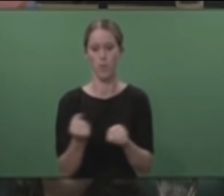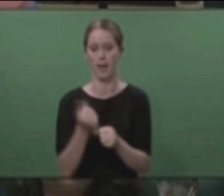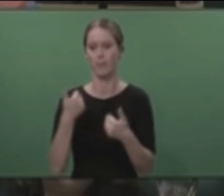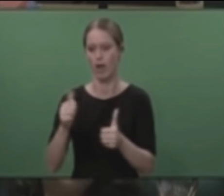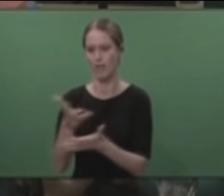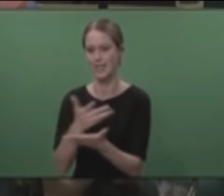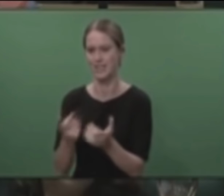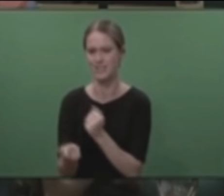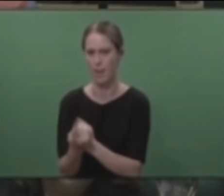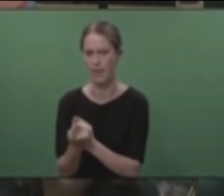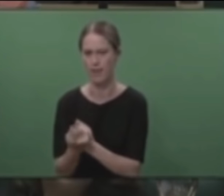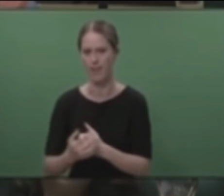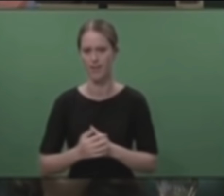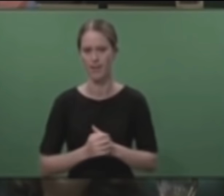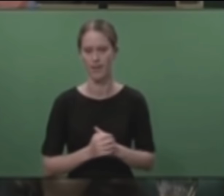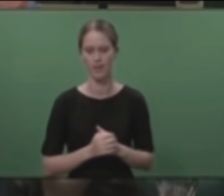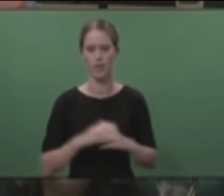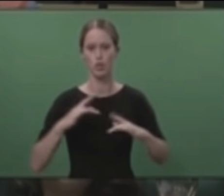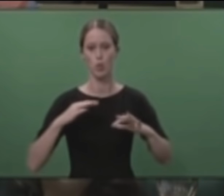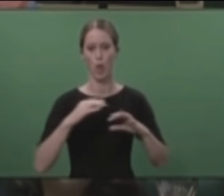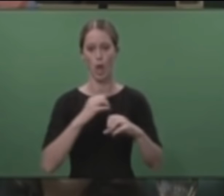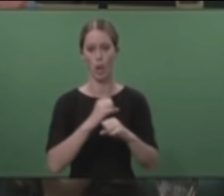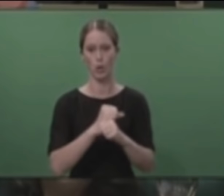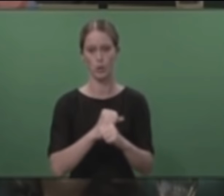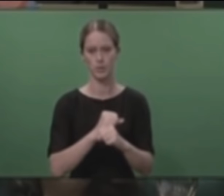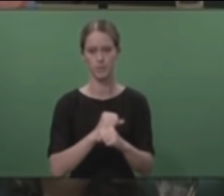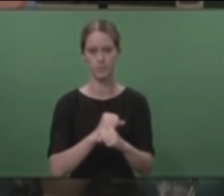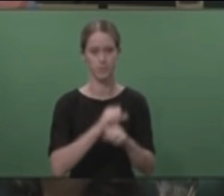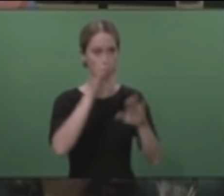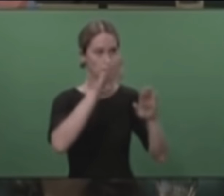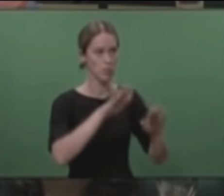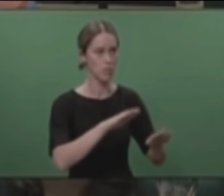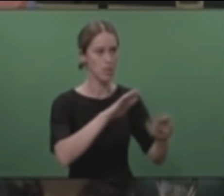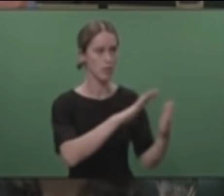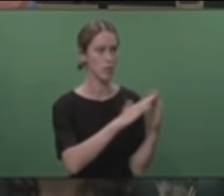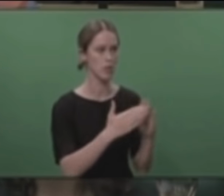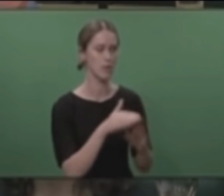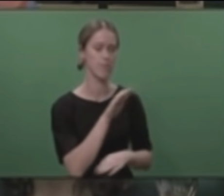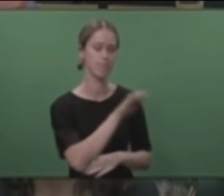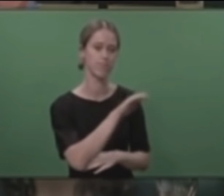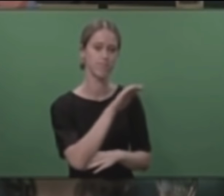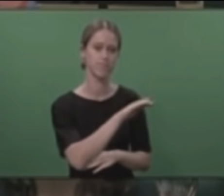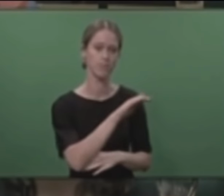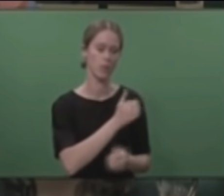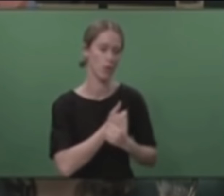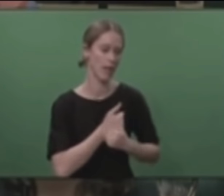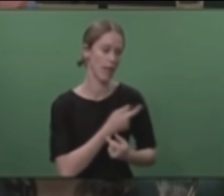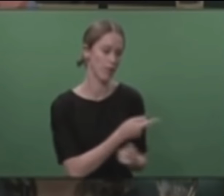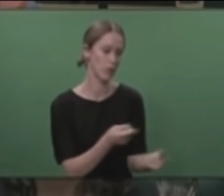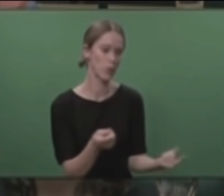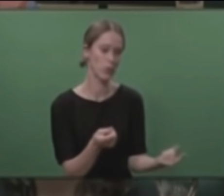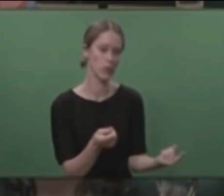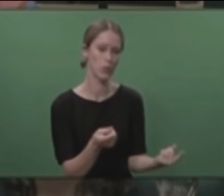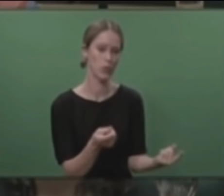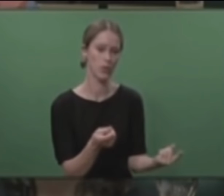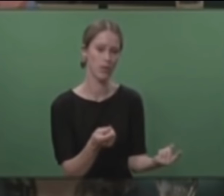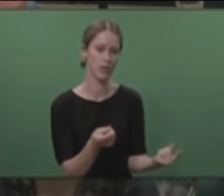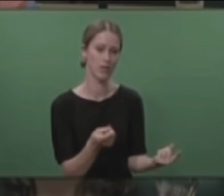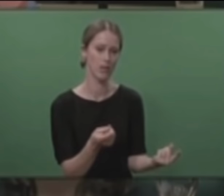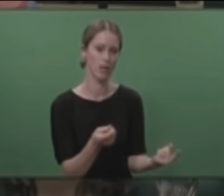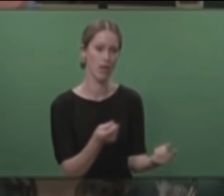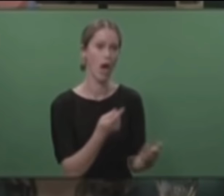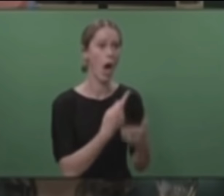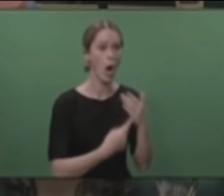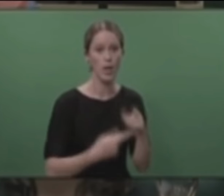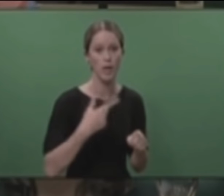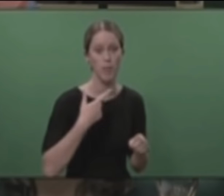point. In closing, to our Muslim communities, we love you not just because